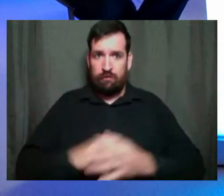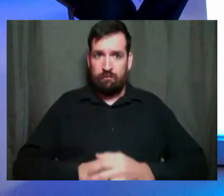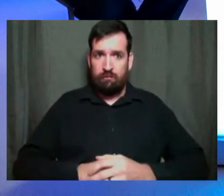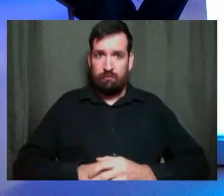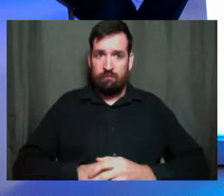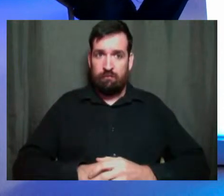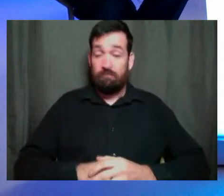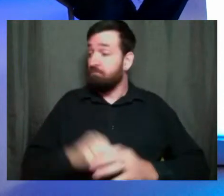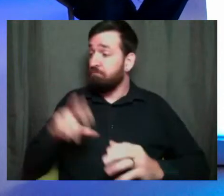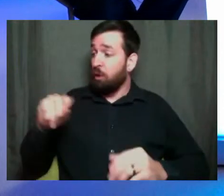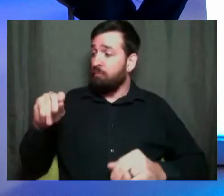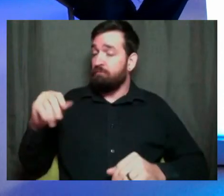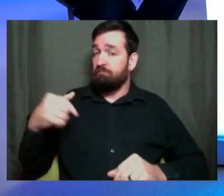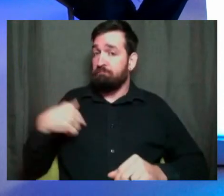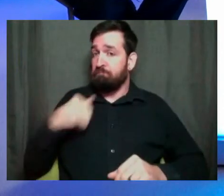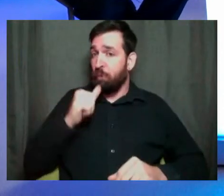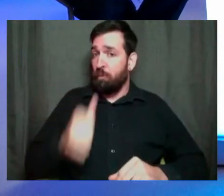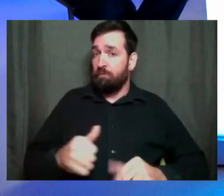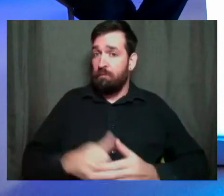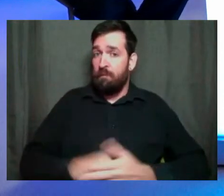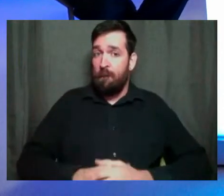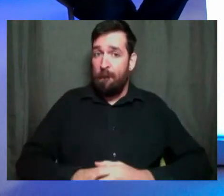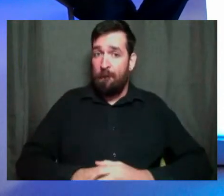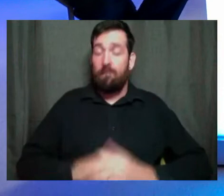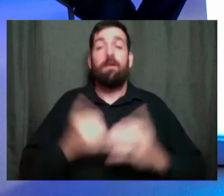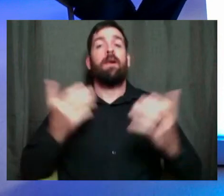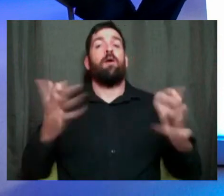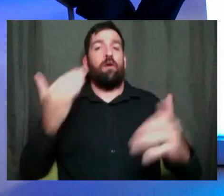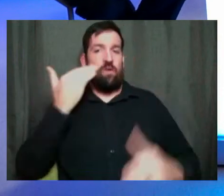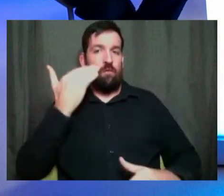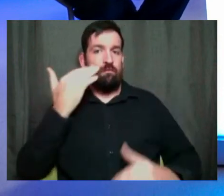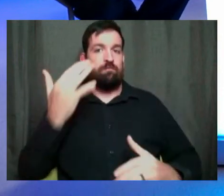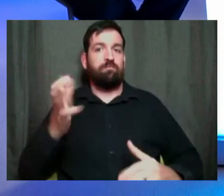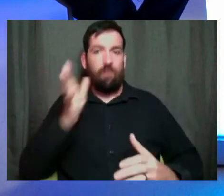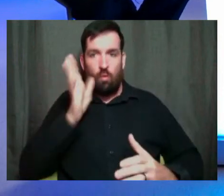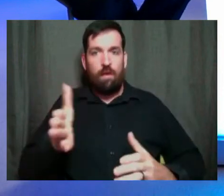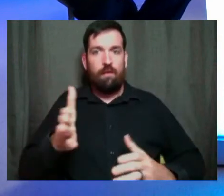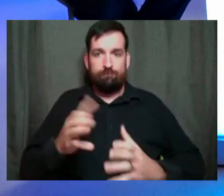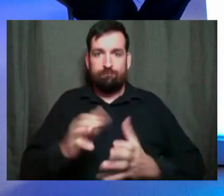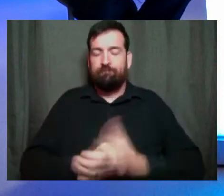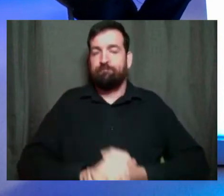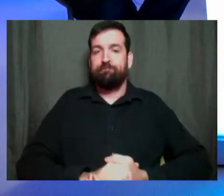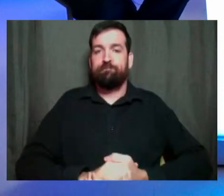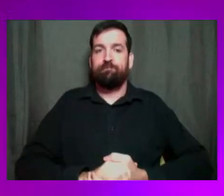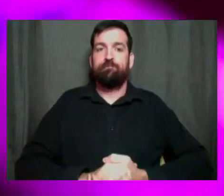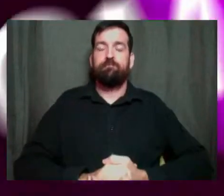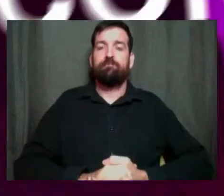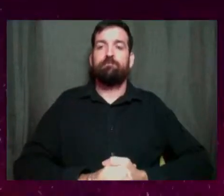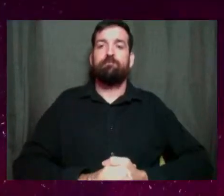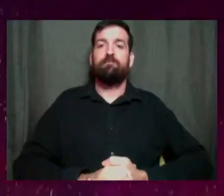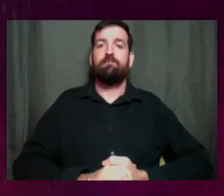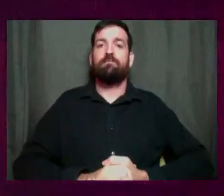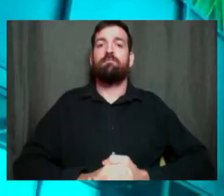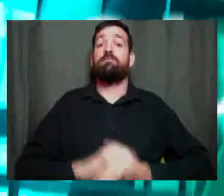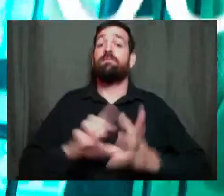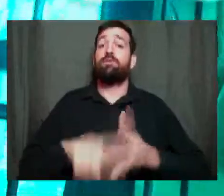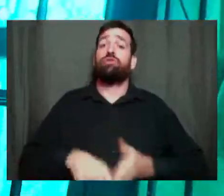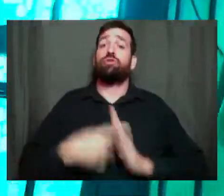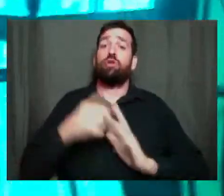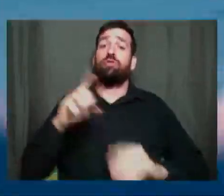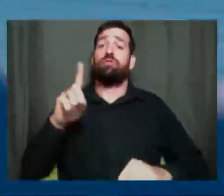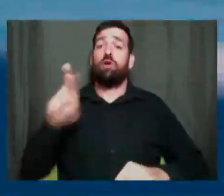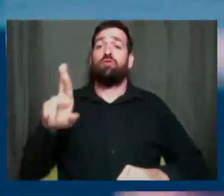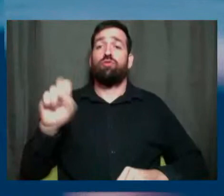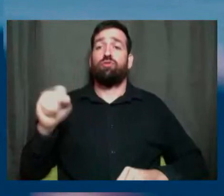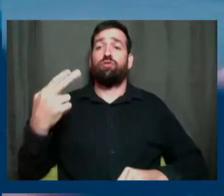I don't. I have a... Okay, so I just want to 9 already o'clock. know we're going to get to those. But I'm going to start with Dr. Shoemaker because I don't want you to